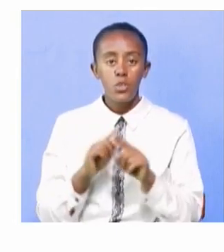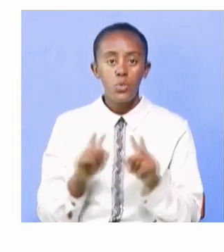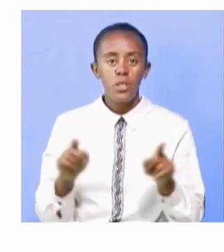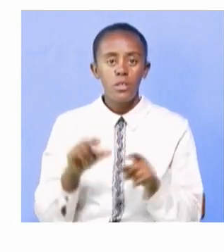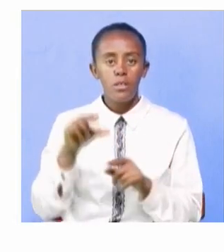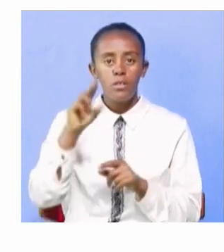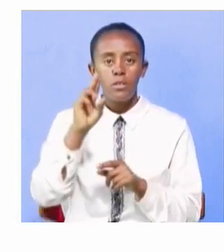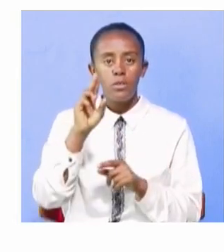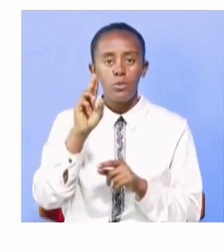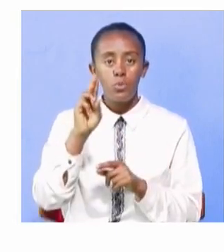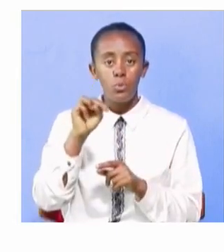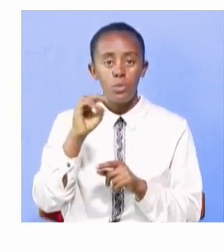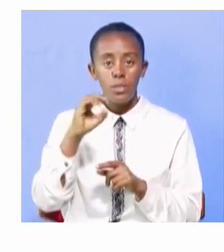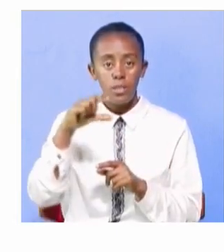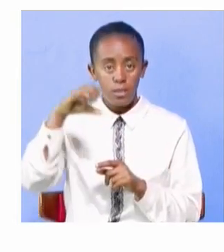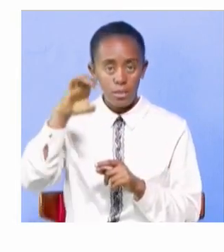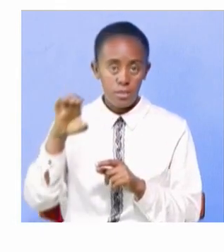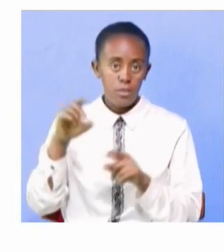unique way.